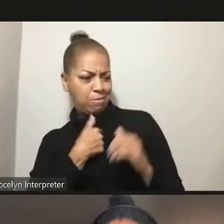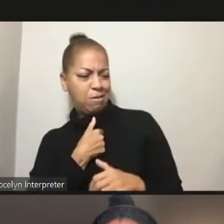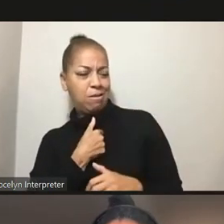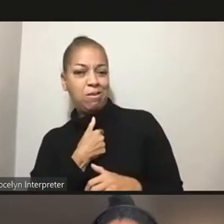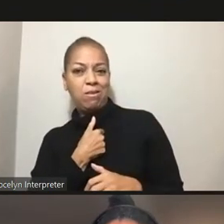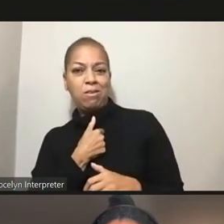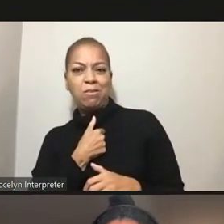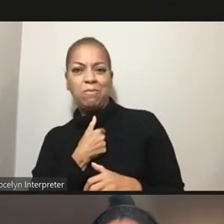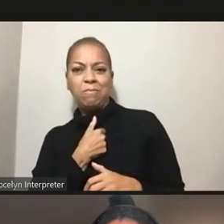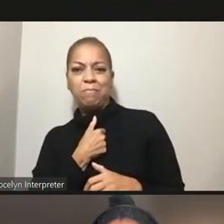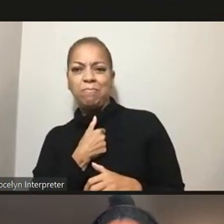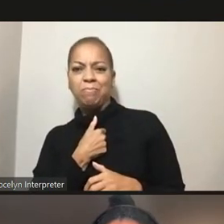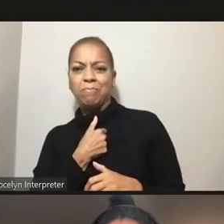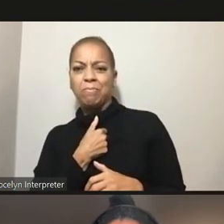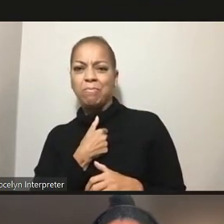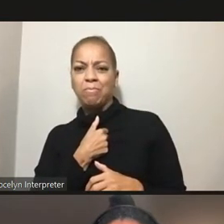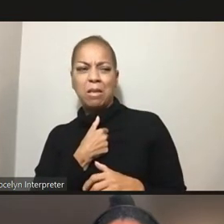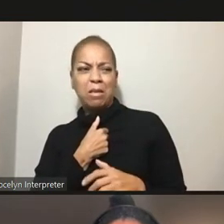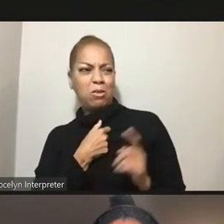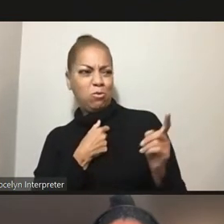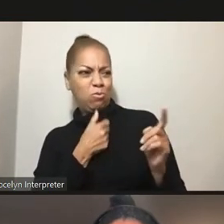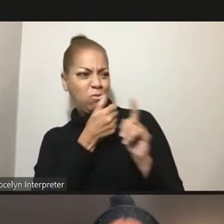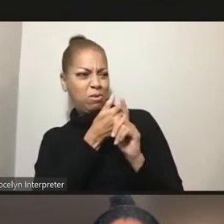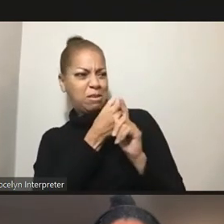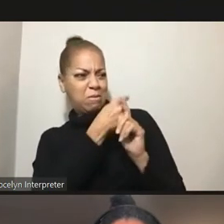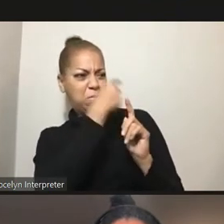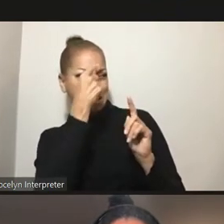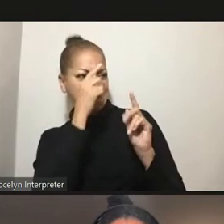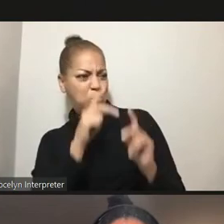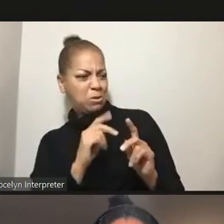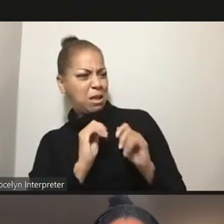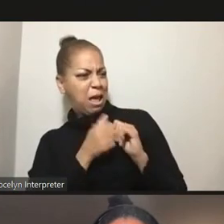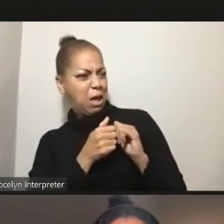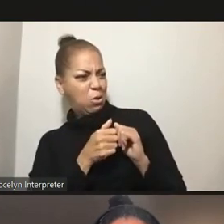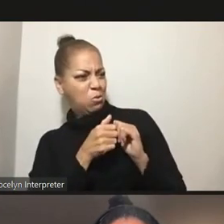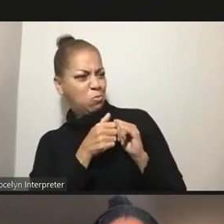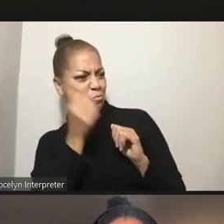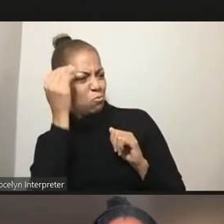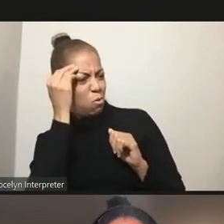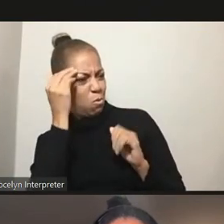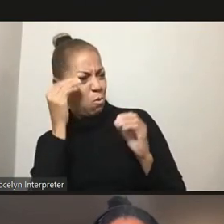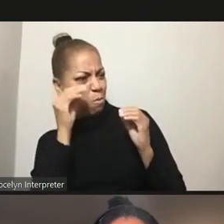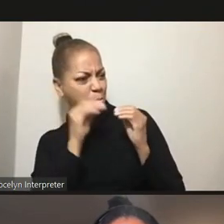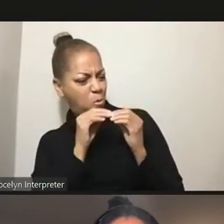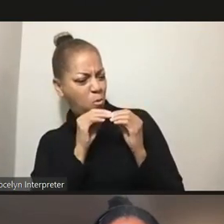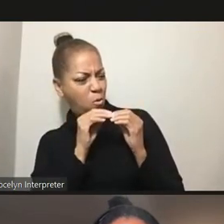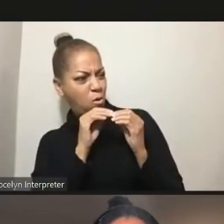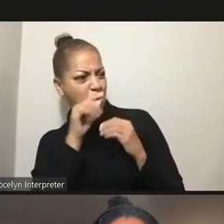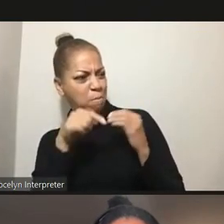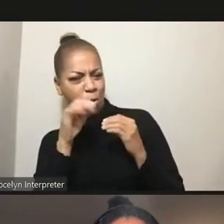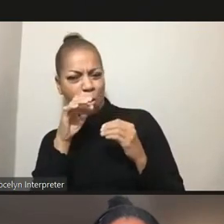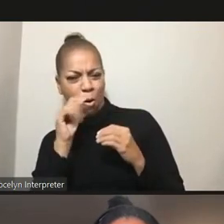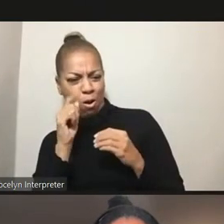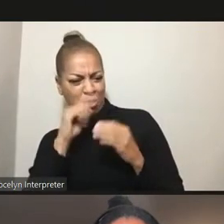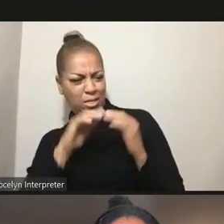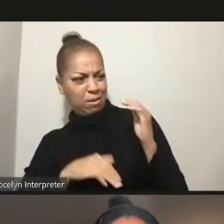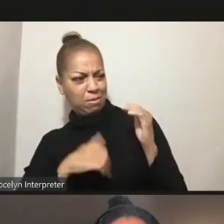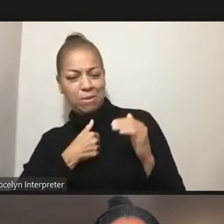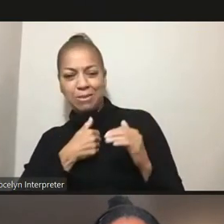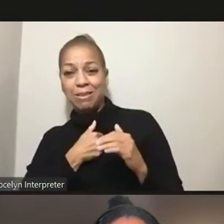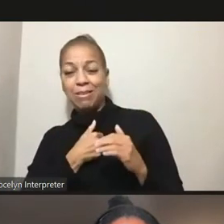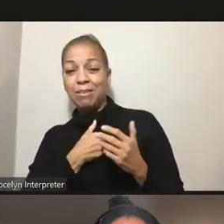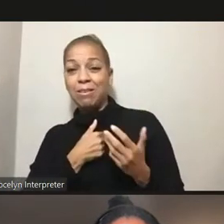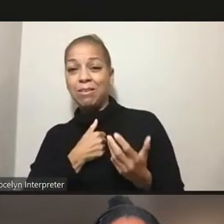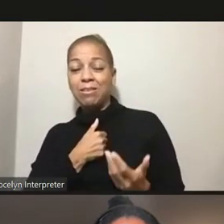Like how could a Black person possibly know more about art than me, right? And